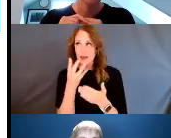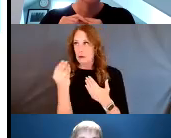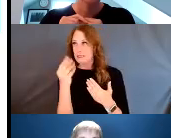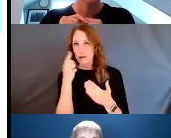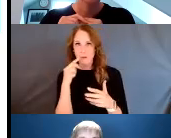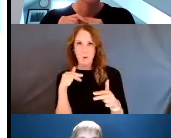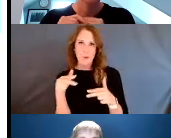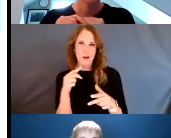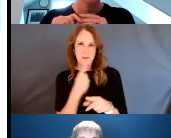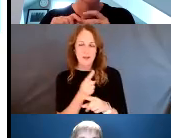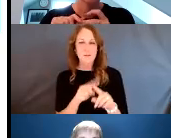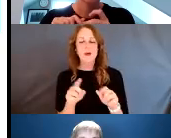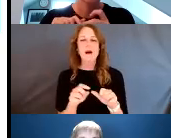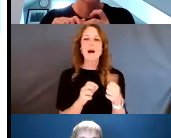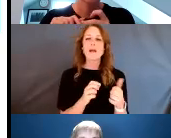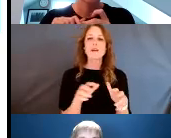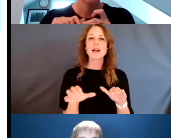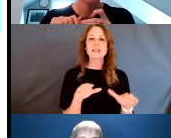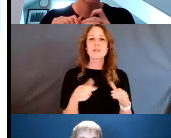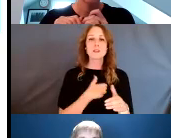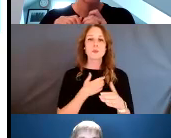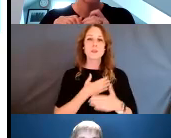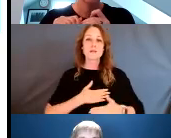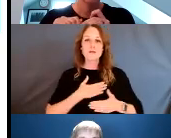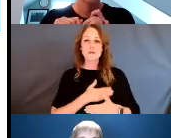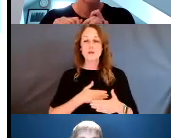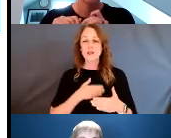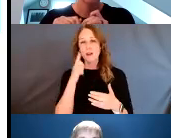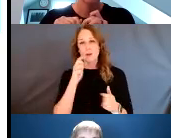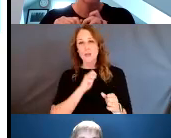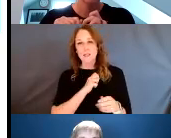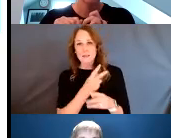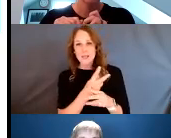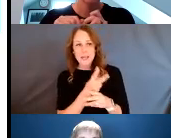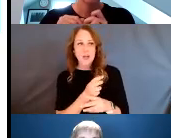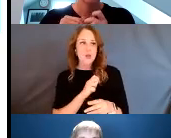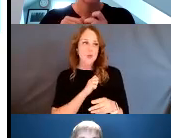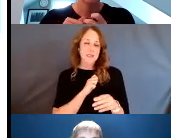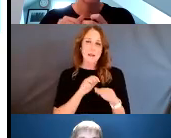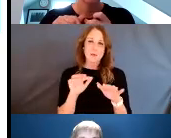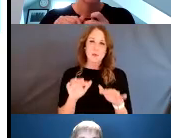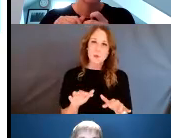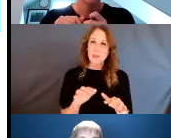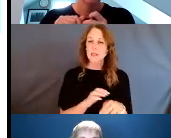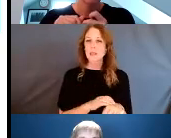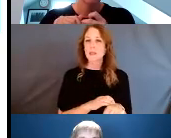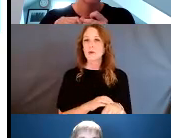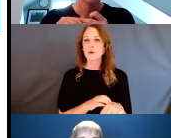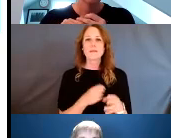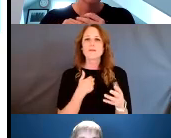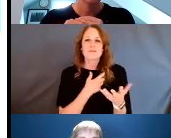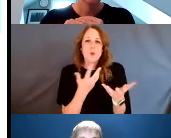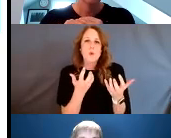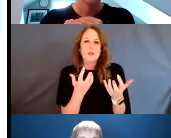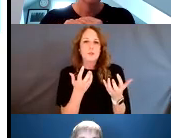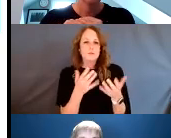But some of these other activities that we like to do, whether that's for self-care or self-soothing purposes, or just wanting to maintain an